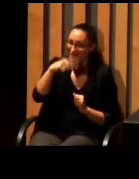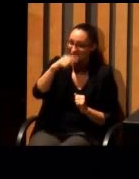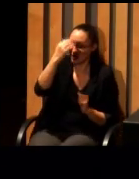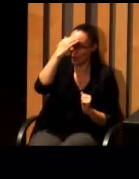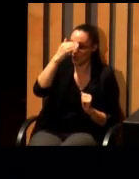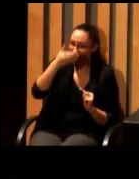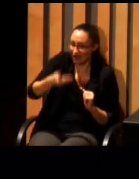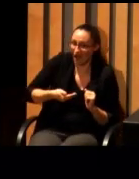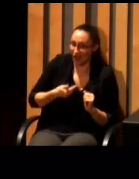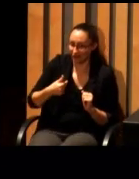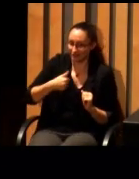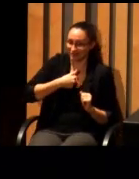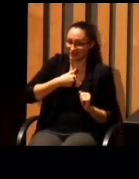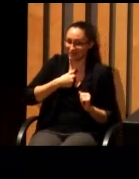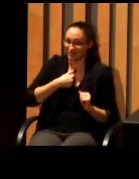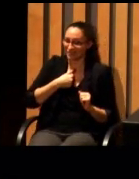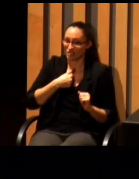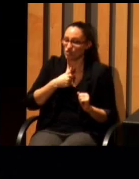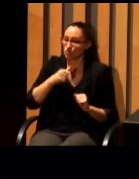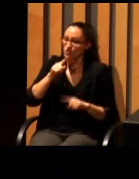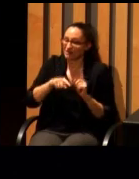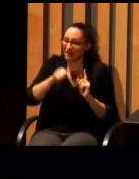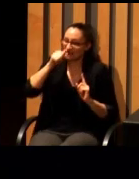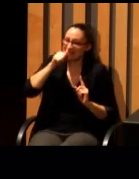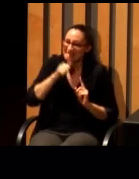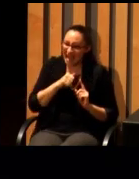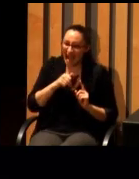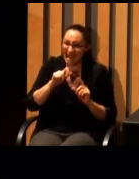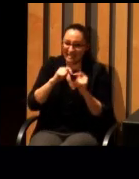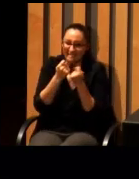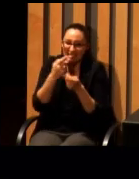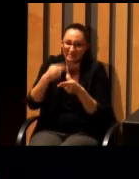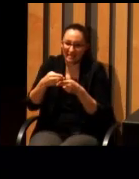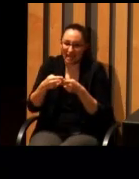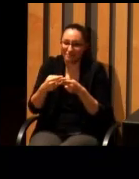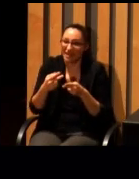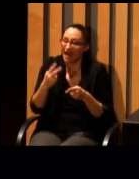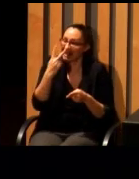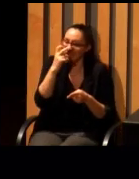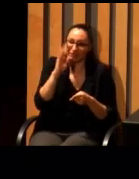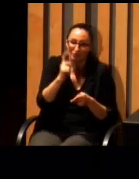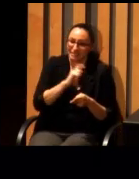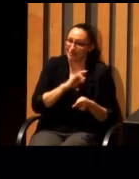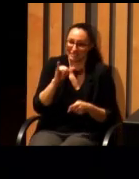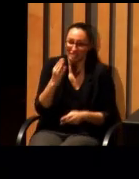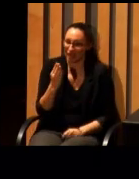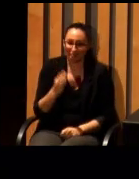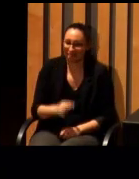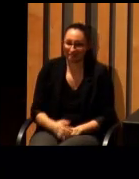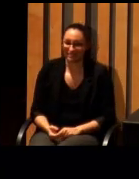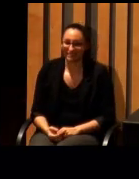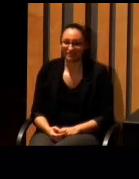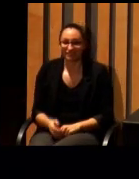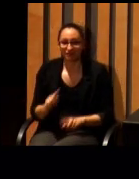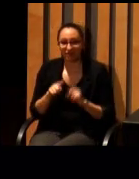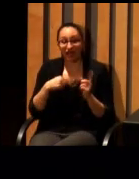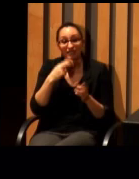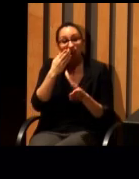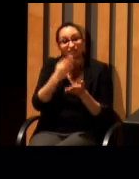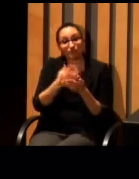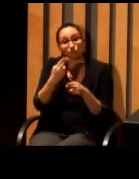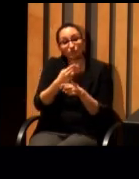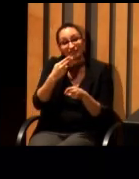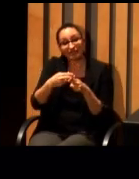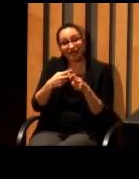hired a sports writer that couldn't stand the team's nickname, I wonder if I would have got the job in hindsight. But I stopped using the name